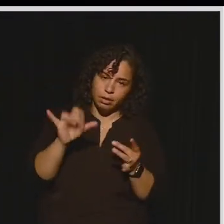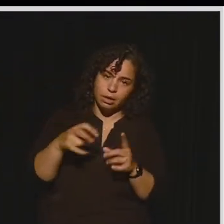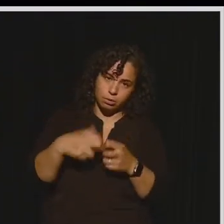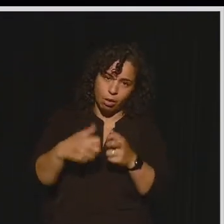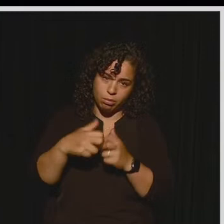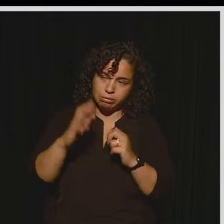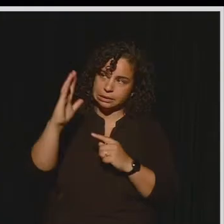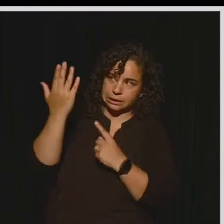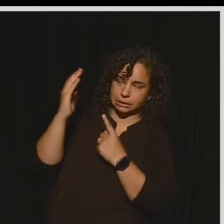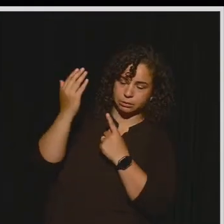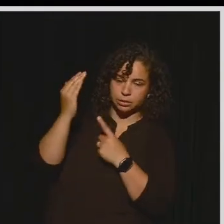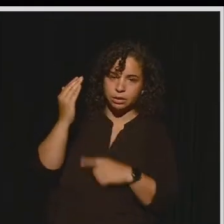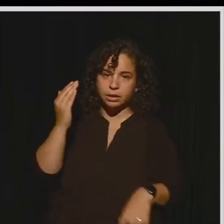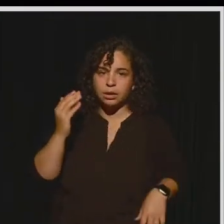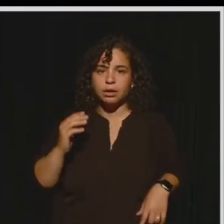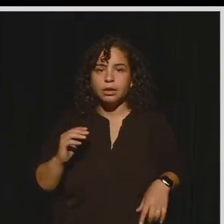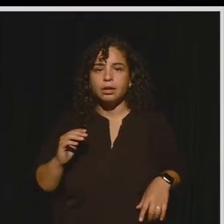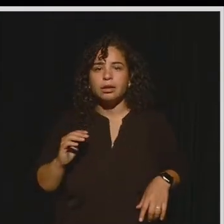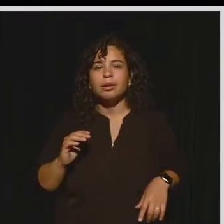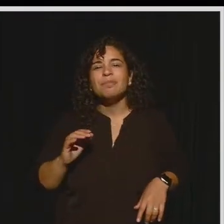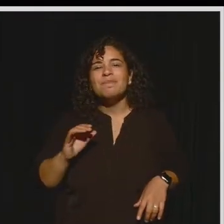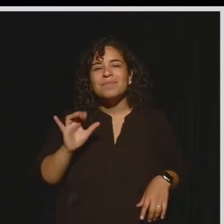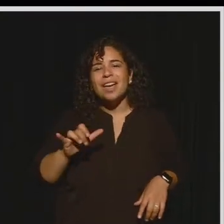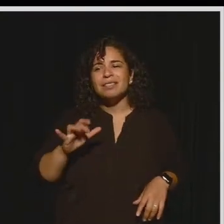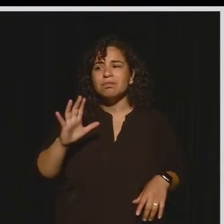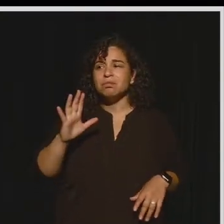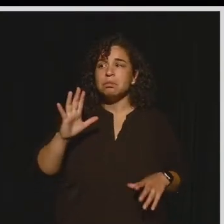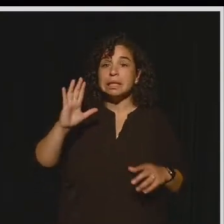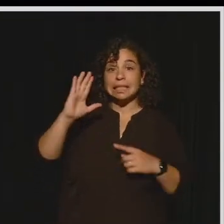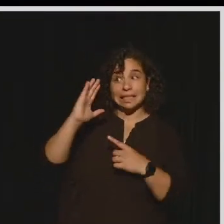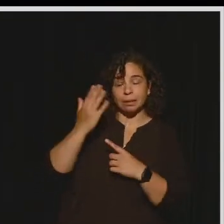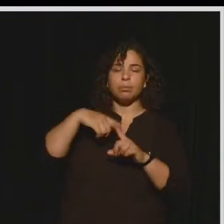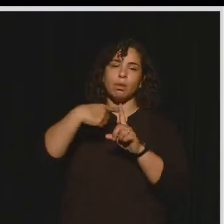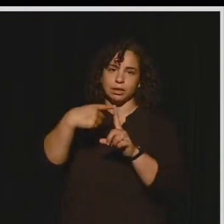it was like, this is a good thing, and